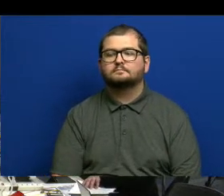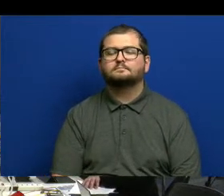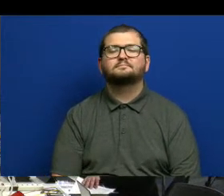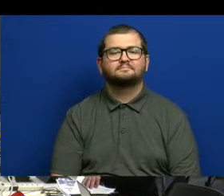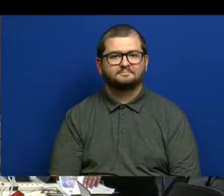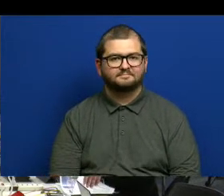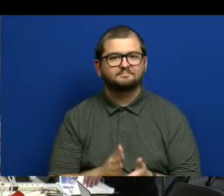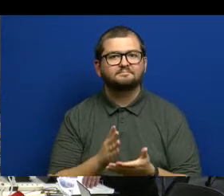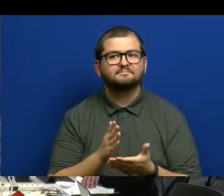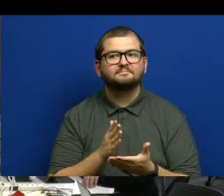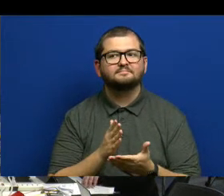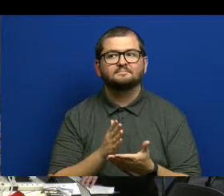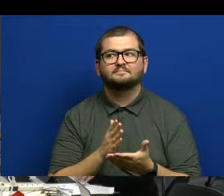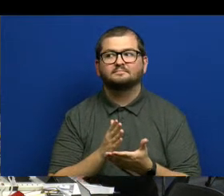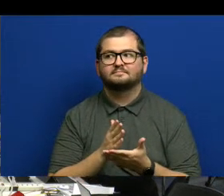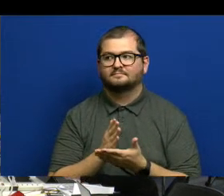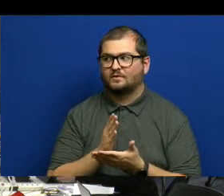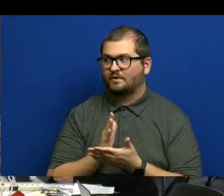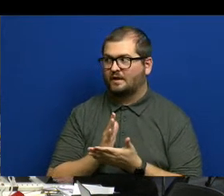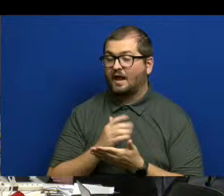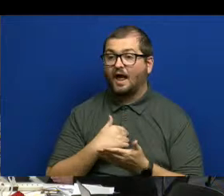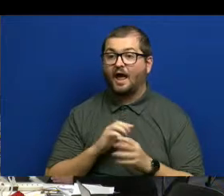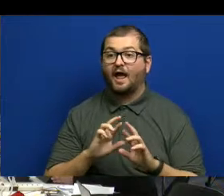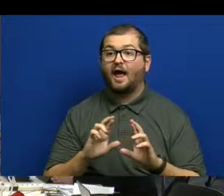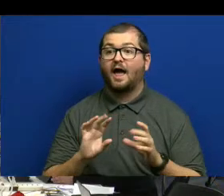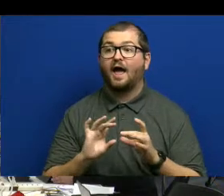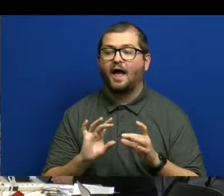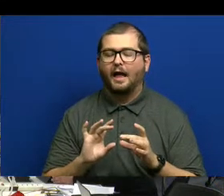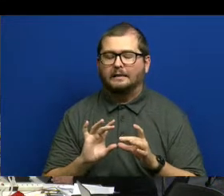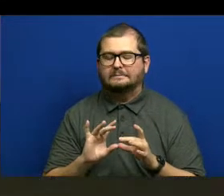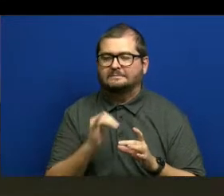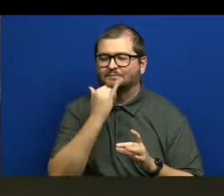All right. Scratch what I was just about to say.